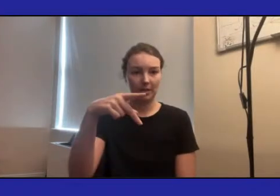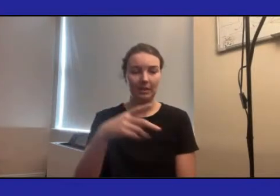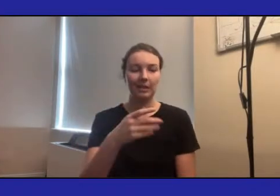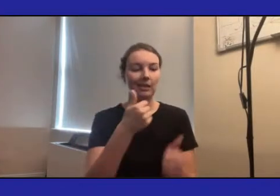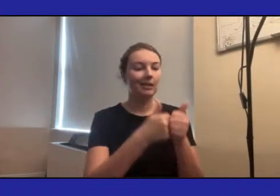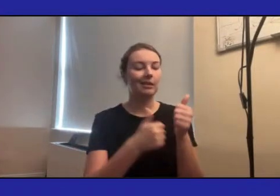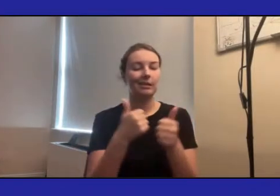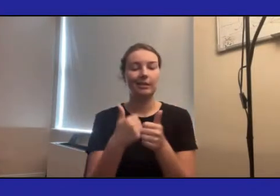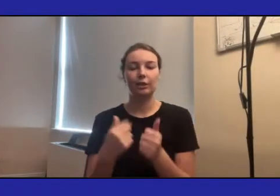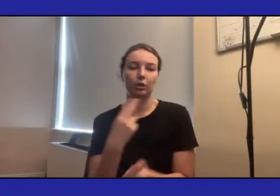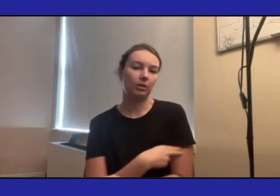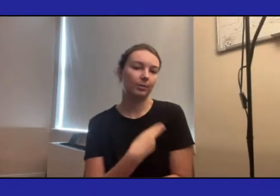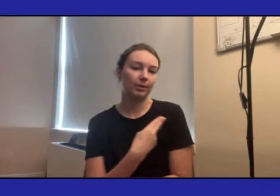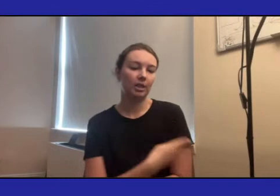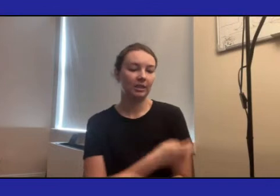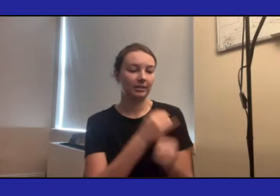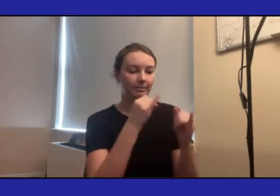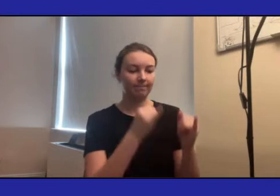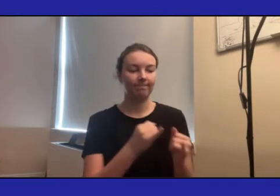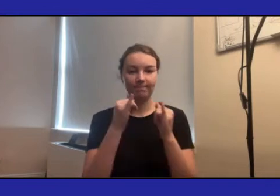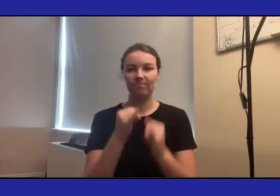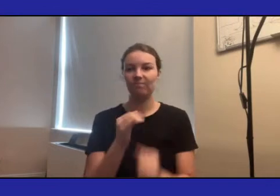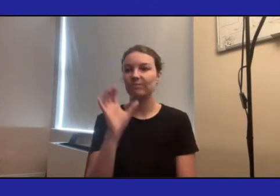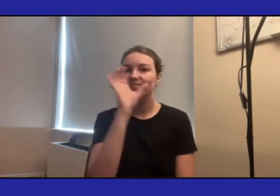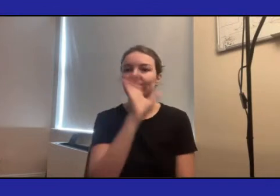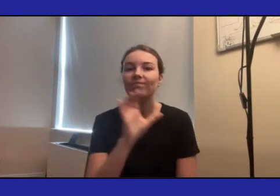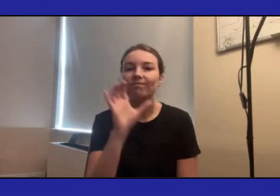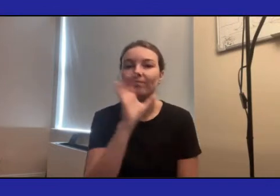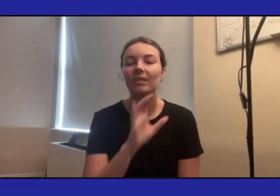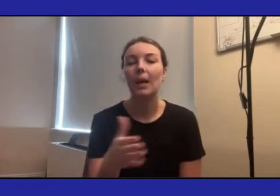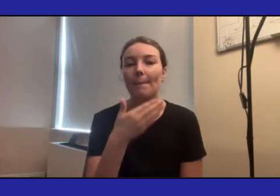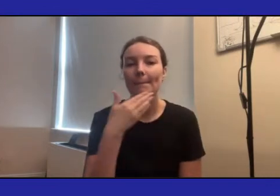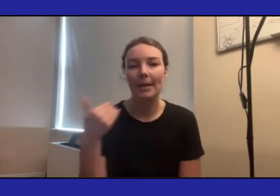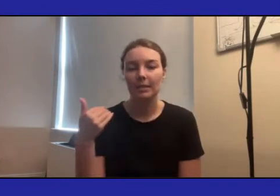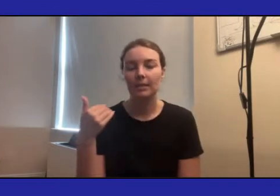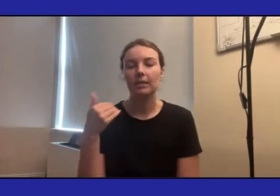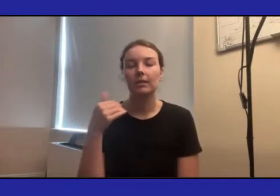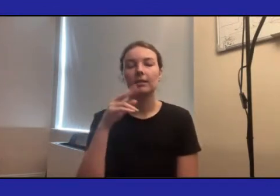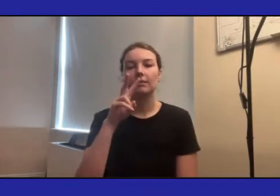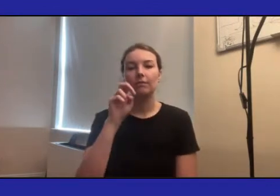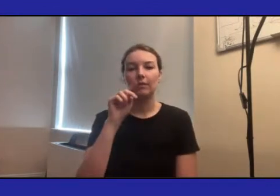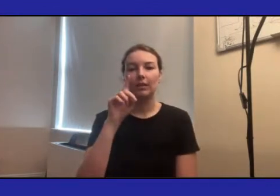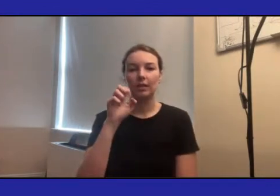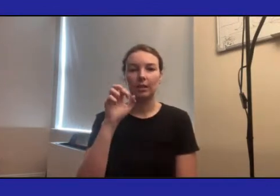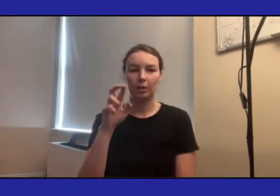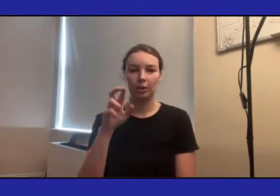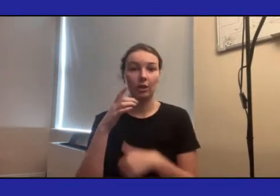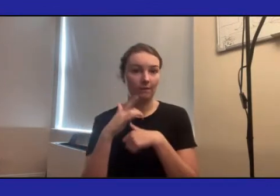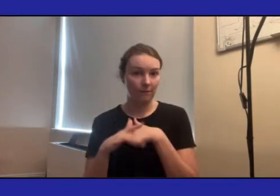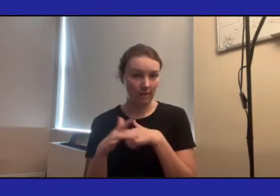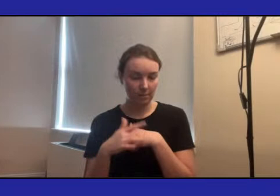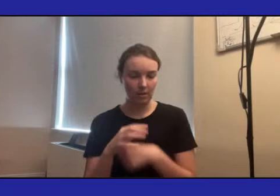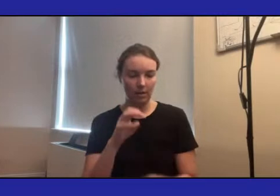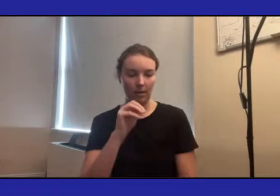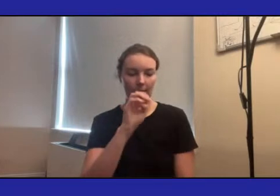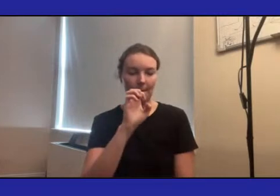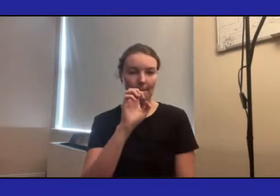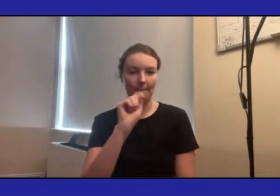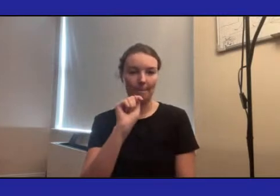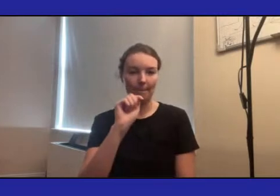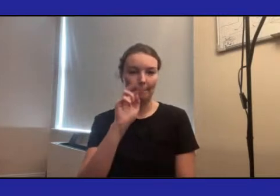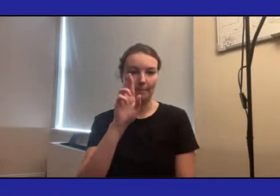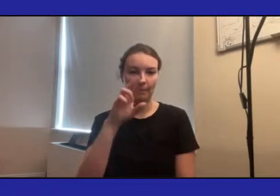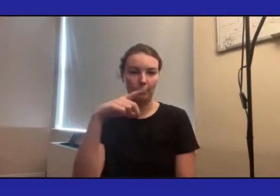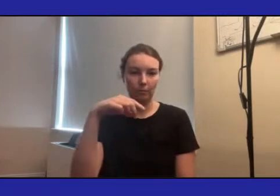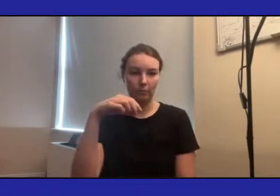best vendor available, and Metropolitan has really kind of had a